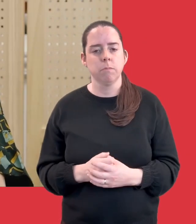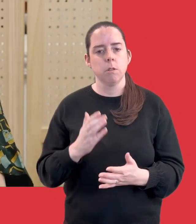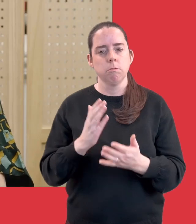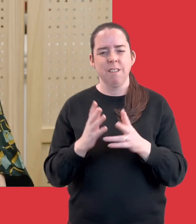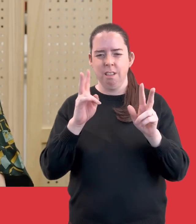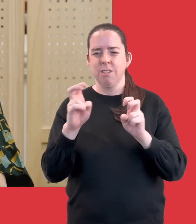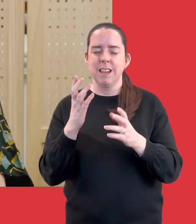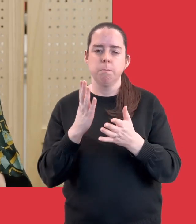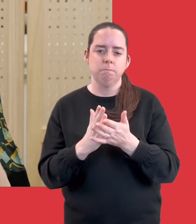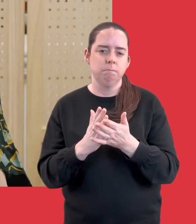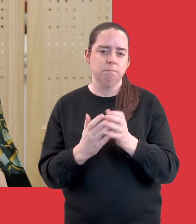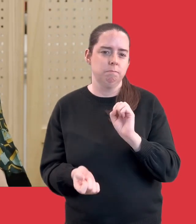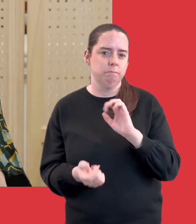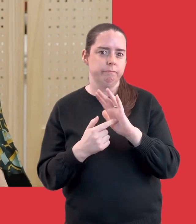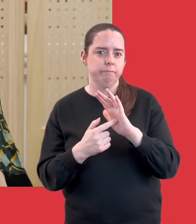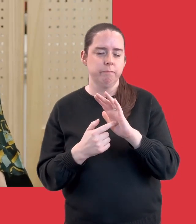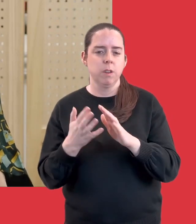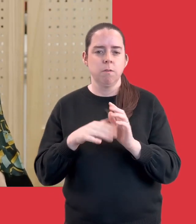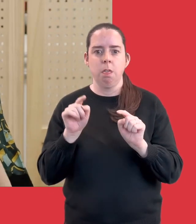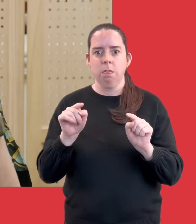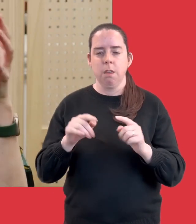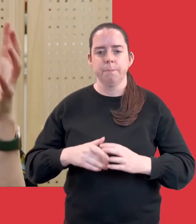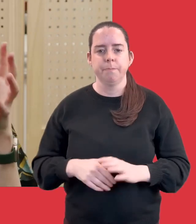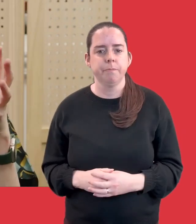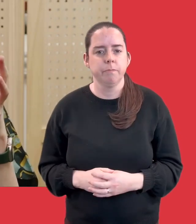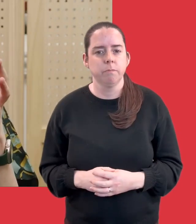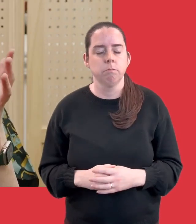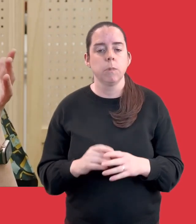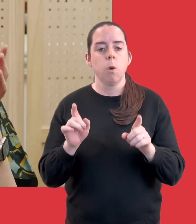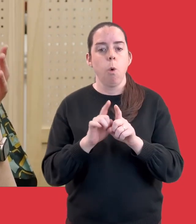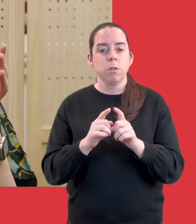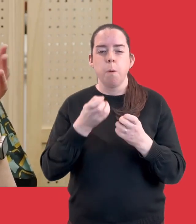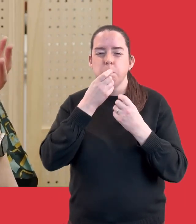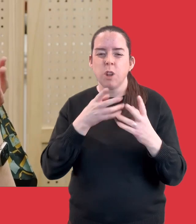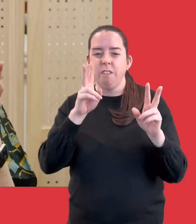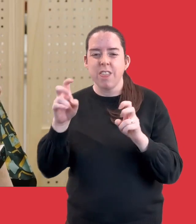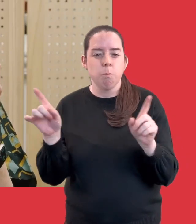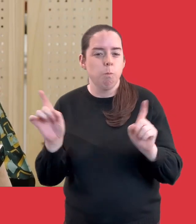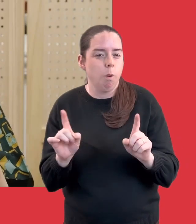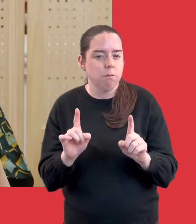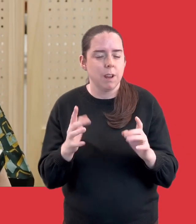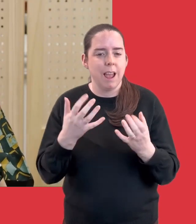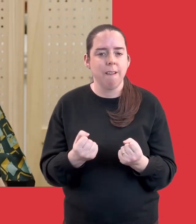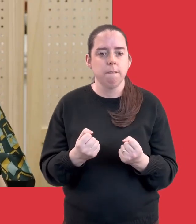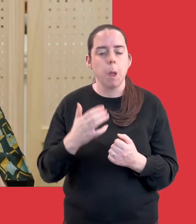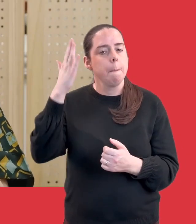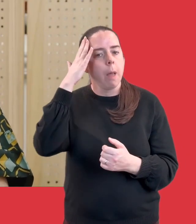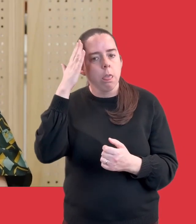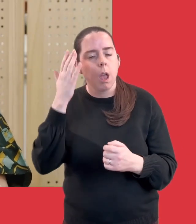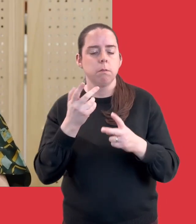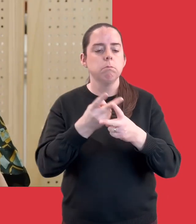core of the themes, or the themes spring off from that. Related to that, I think a really beautiful theme in the play is